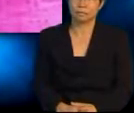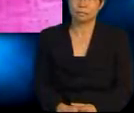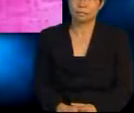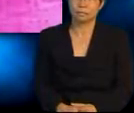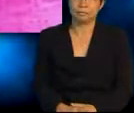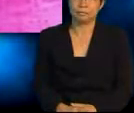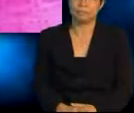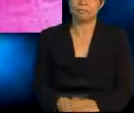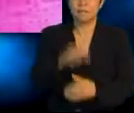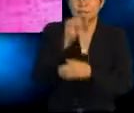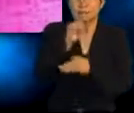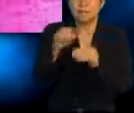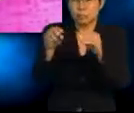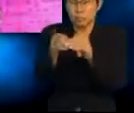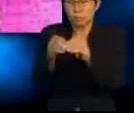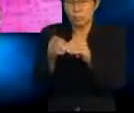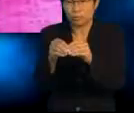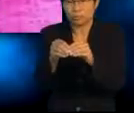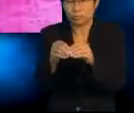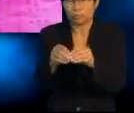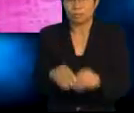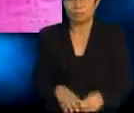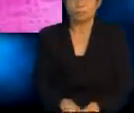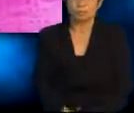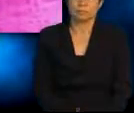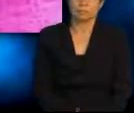A little bit more.